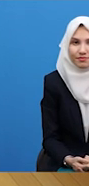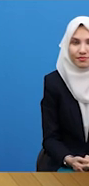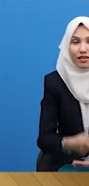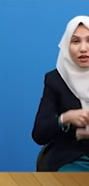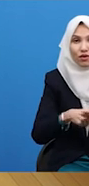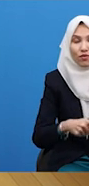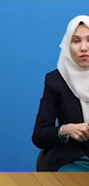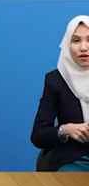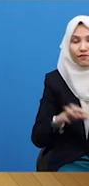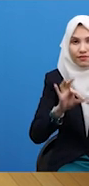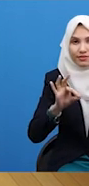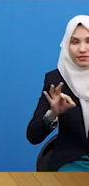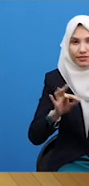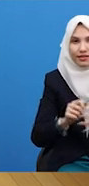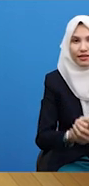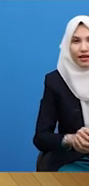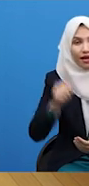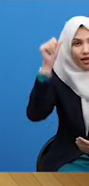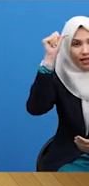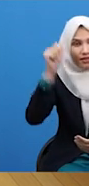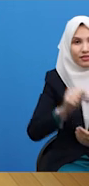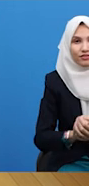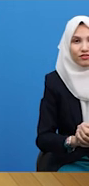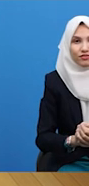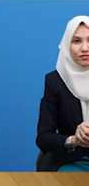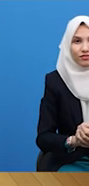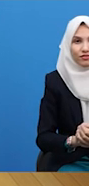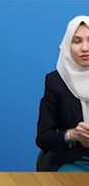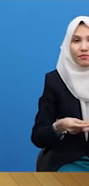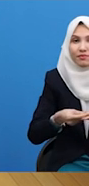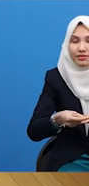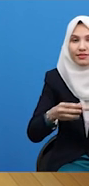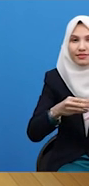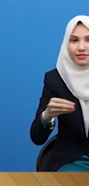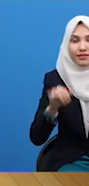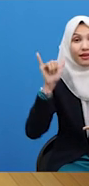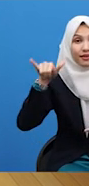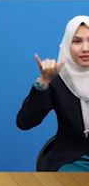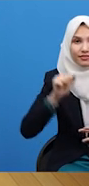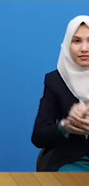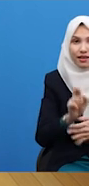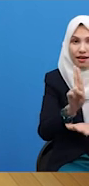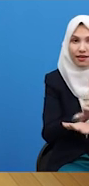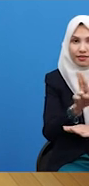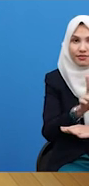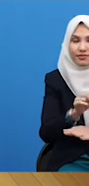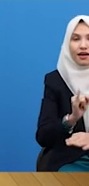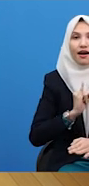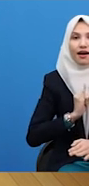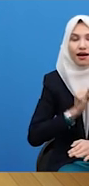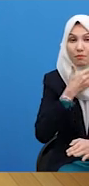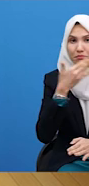What phrase did Adi use to state his choice? Yes, he used "I